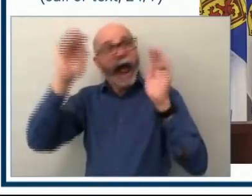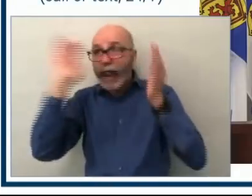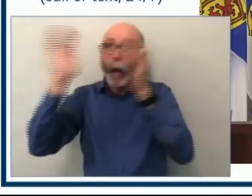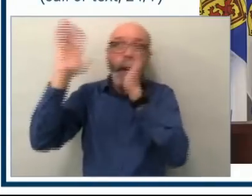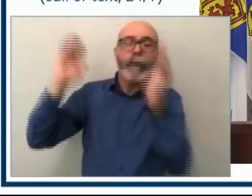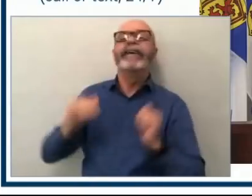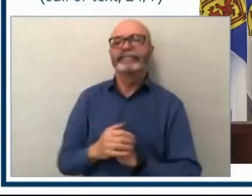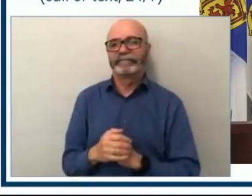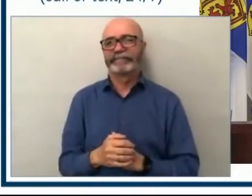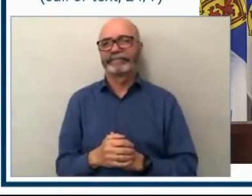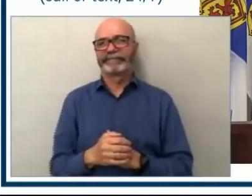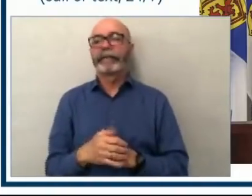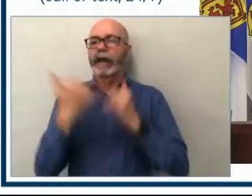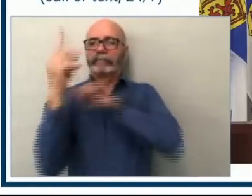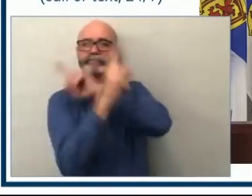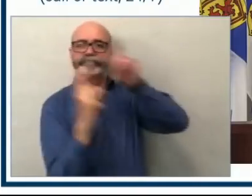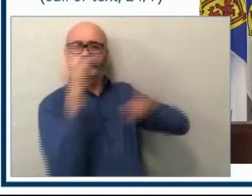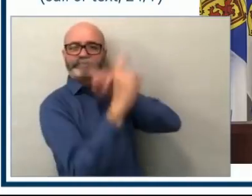Plowman.